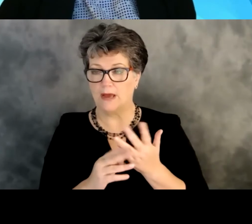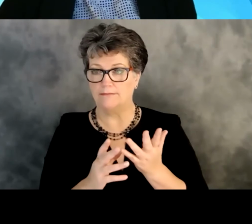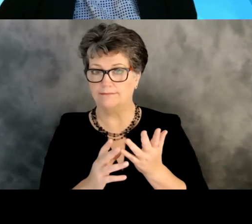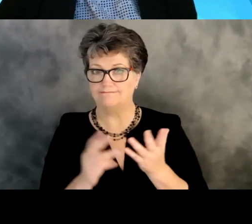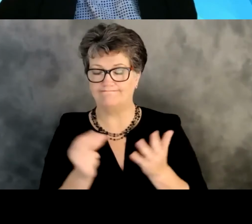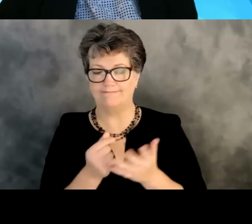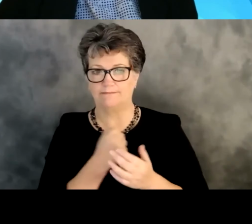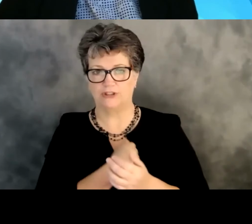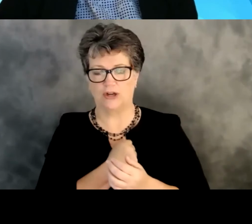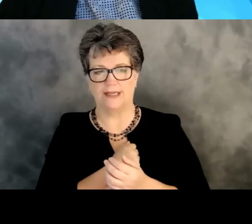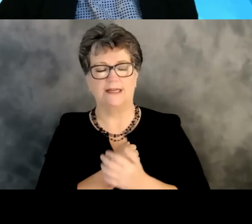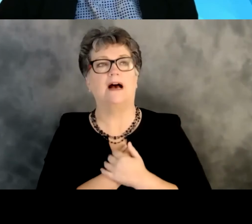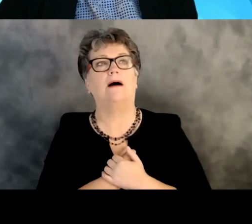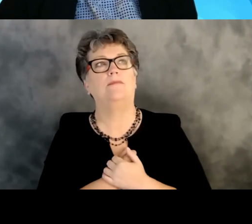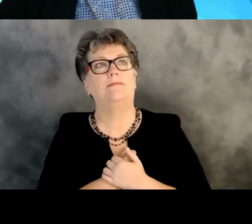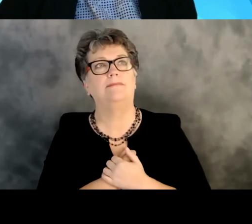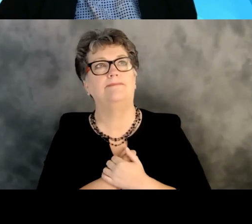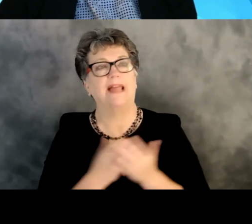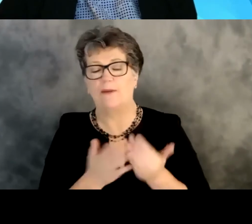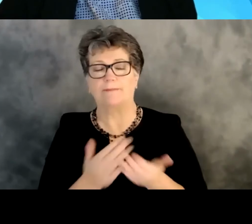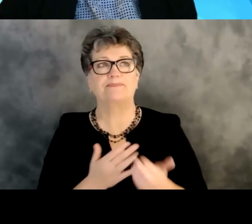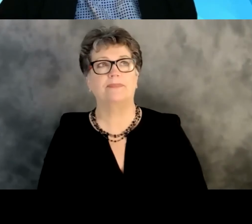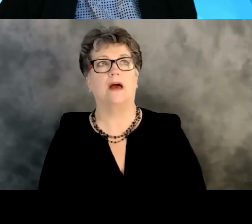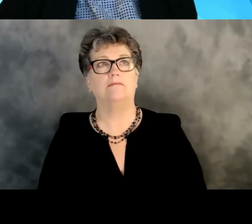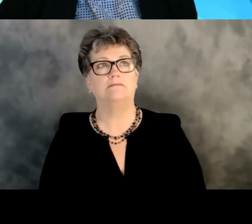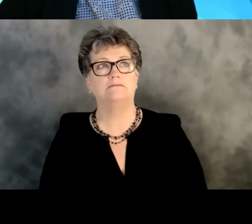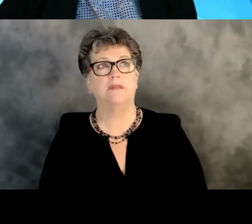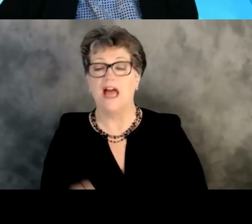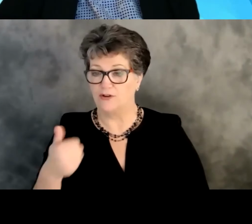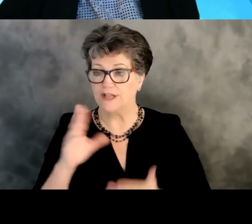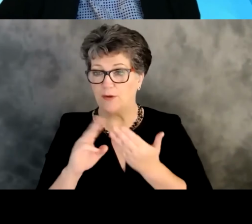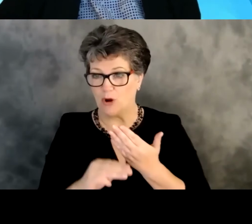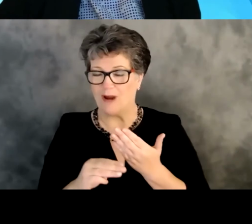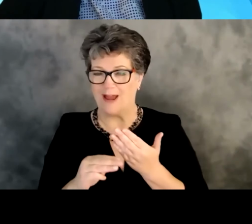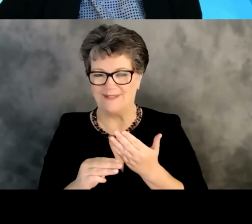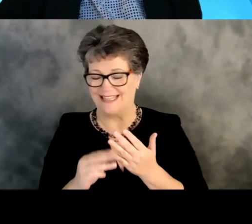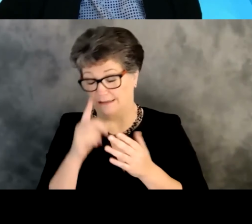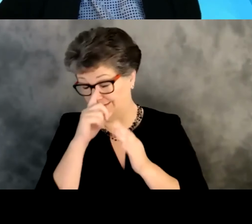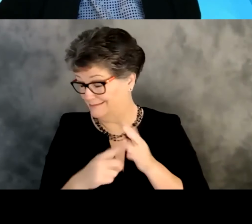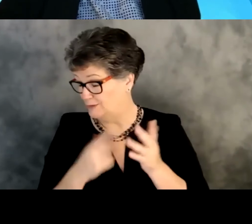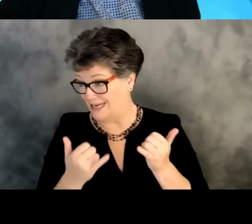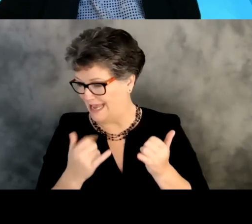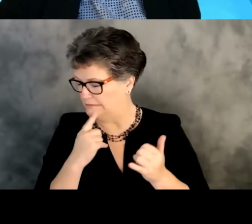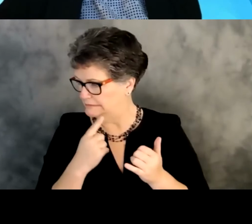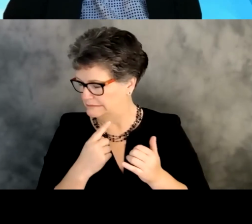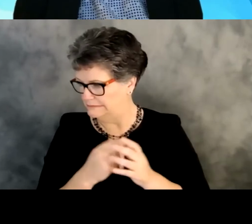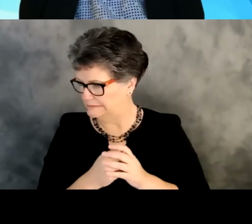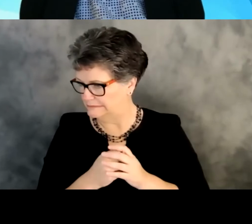I'm sorry. Anyway, there's another program that escapes my mind right now. I'm having a senior